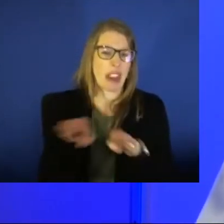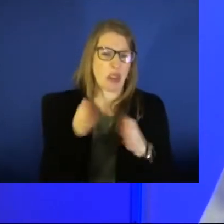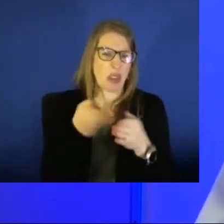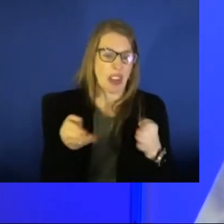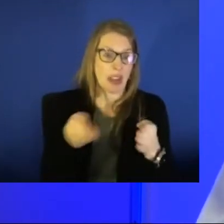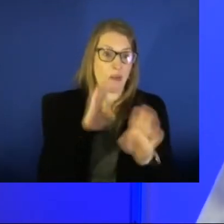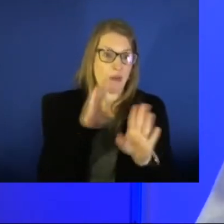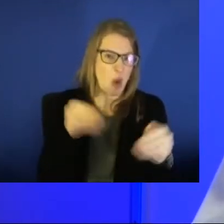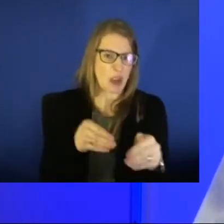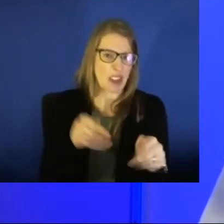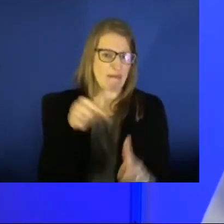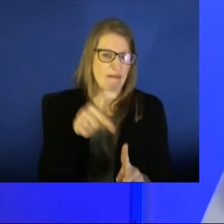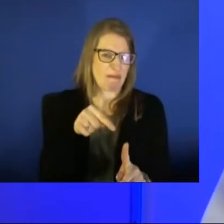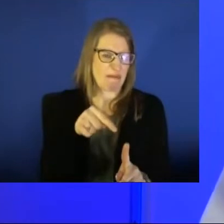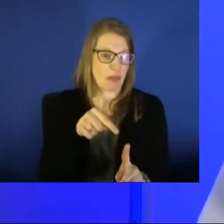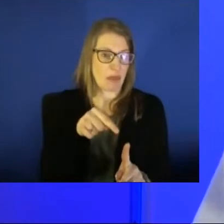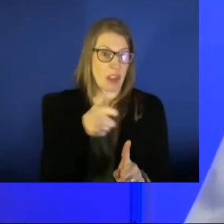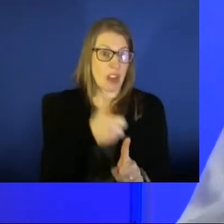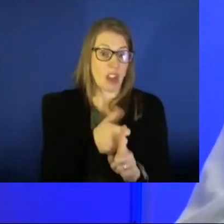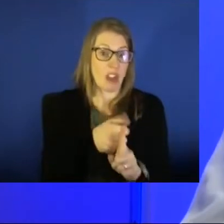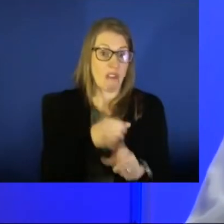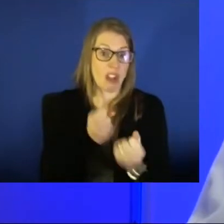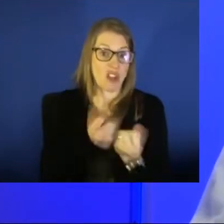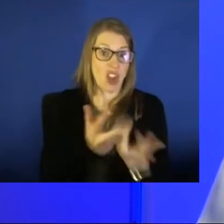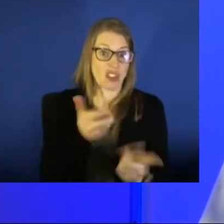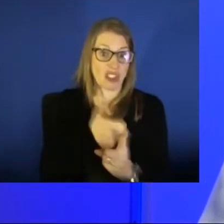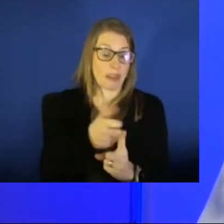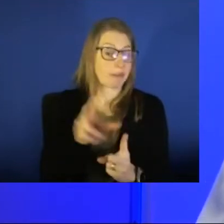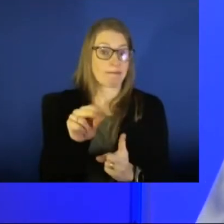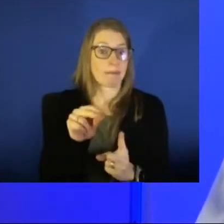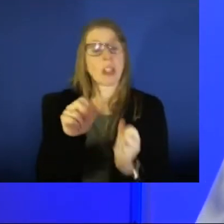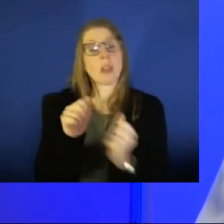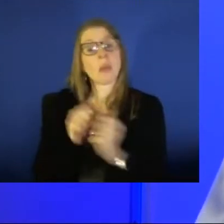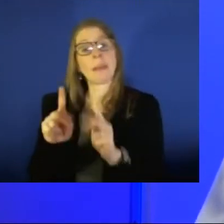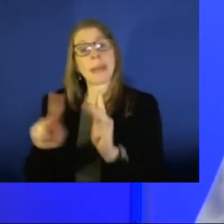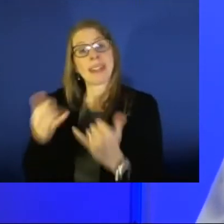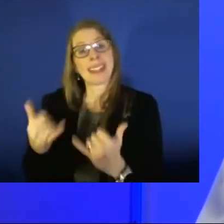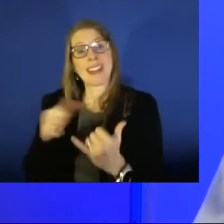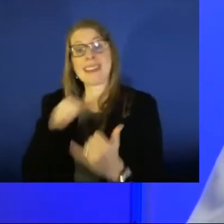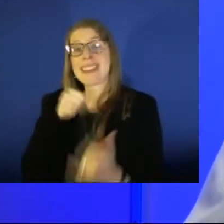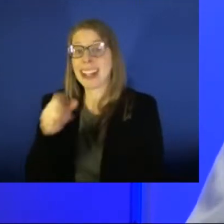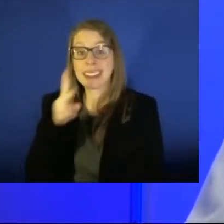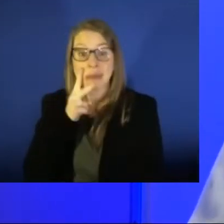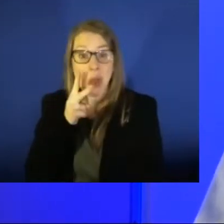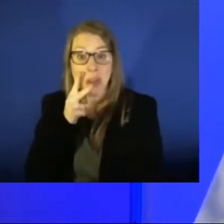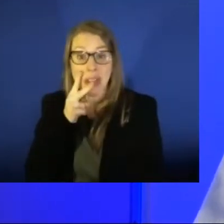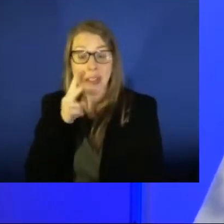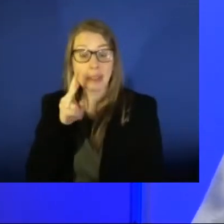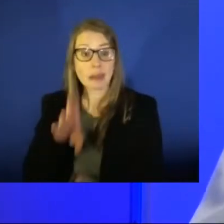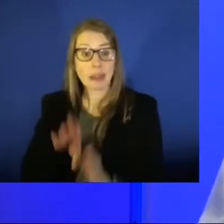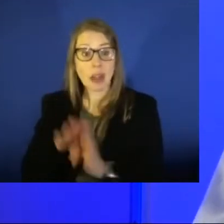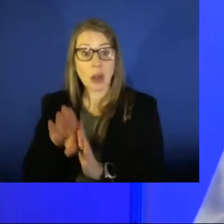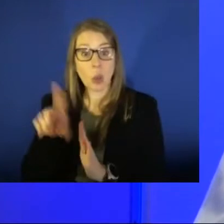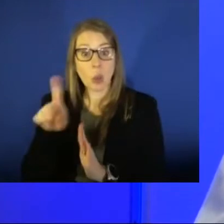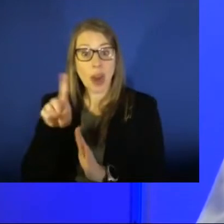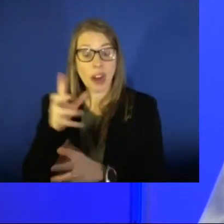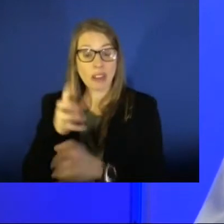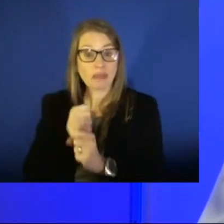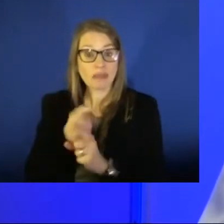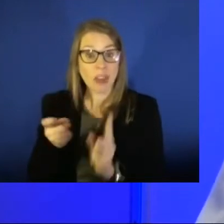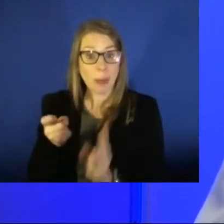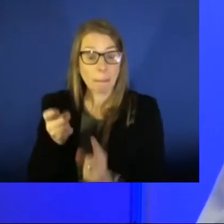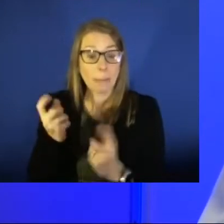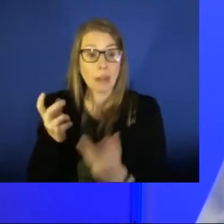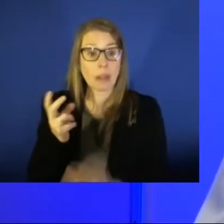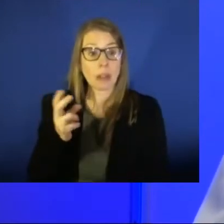wasn't so much, well, you brought it on yourself. Well, with people now non-smoking getting it, well, where else could we get it? Well, in this part of the country,